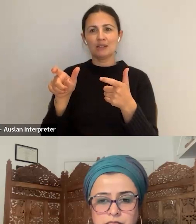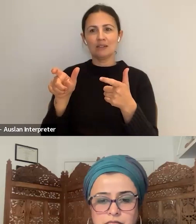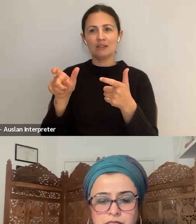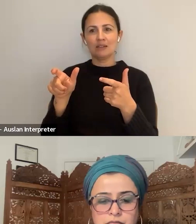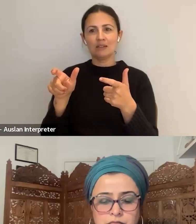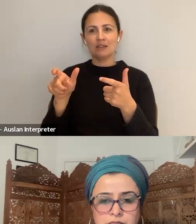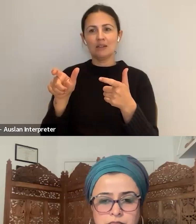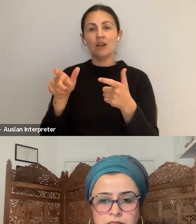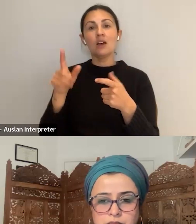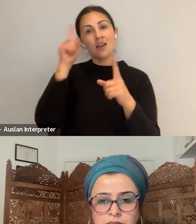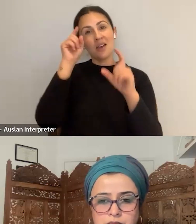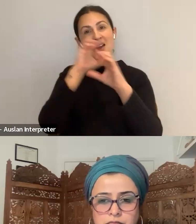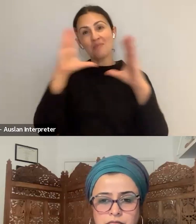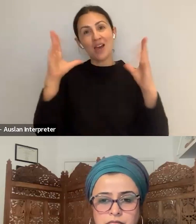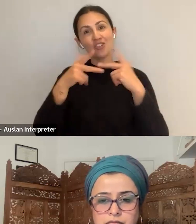out on country,